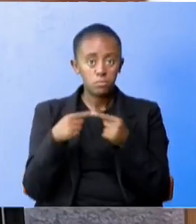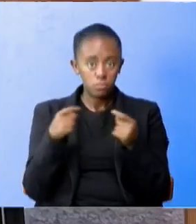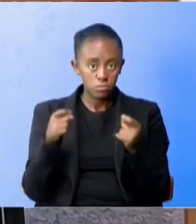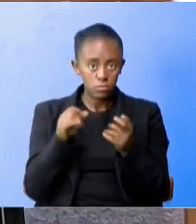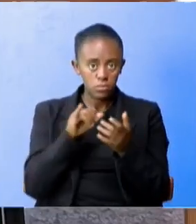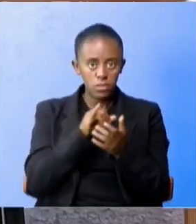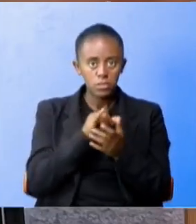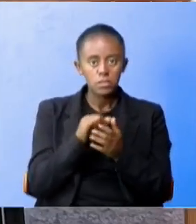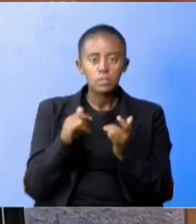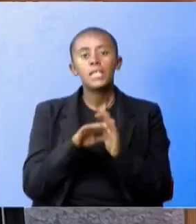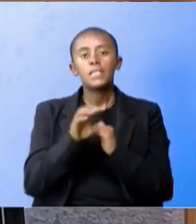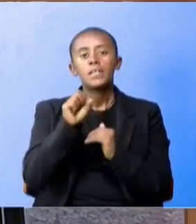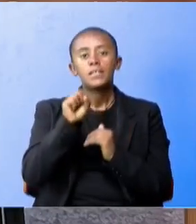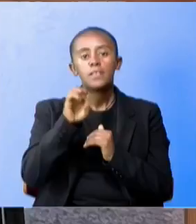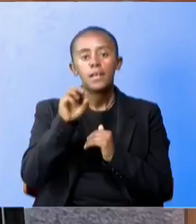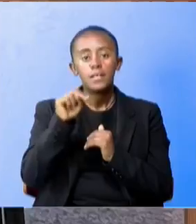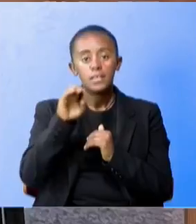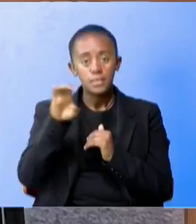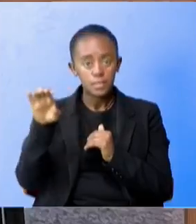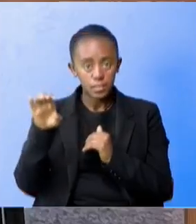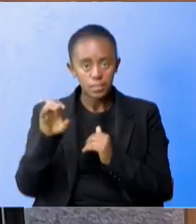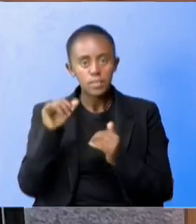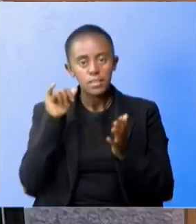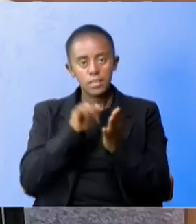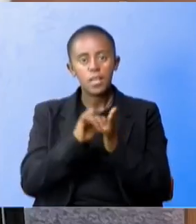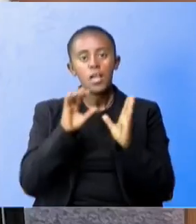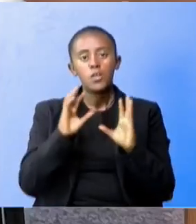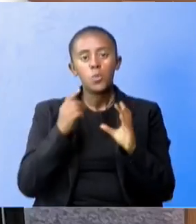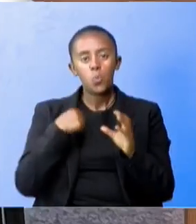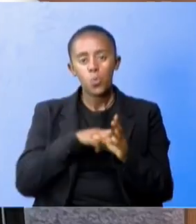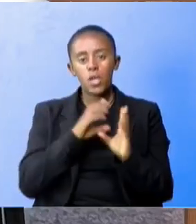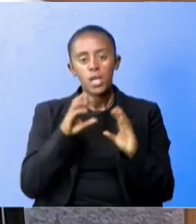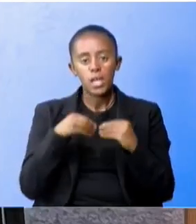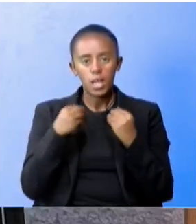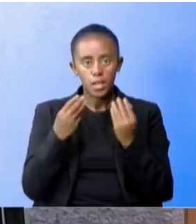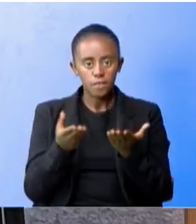in the sense that we give